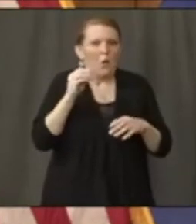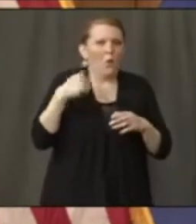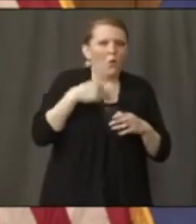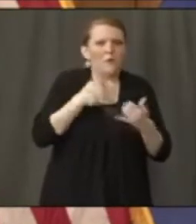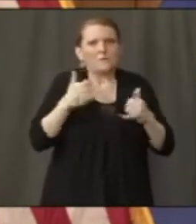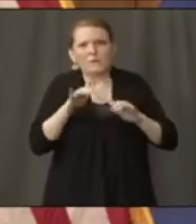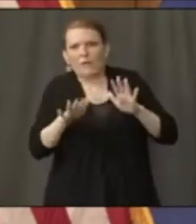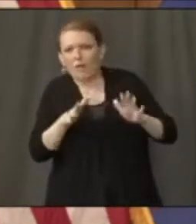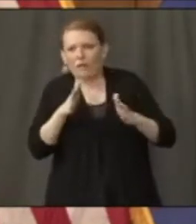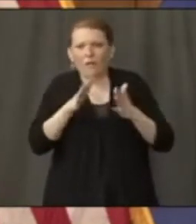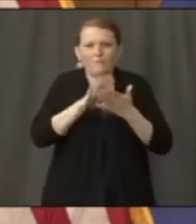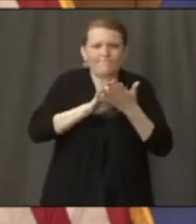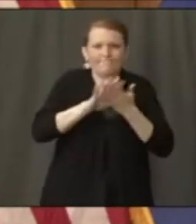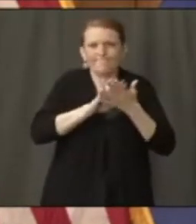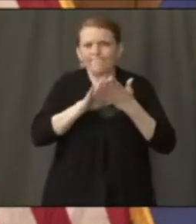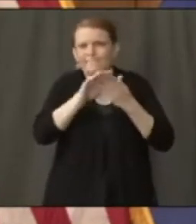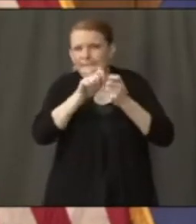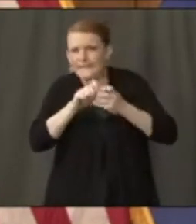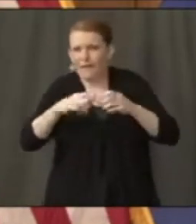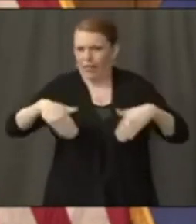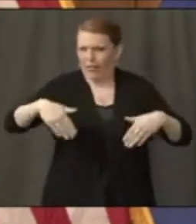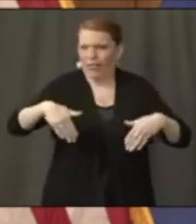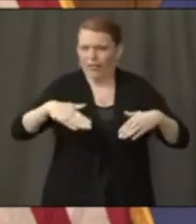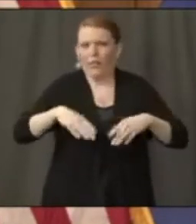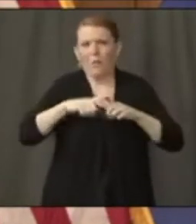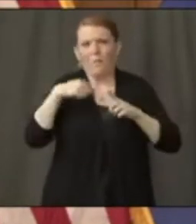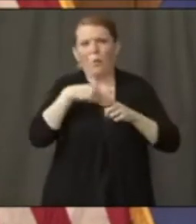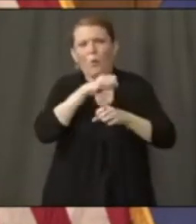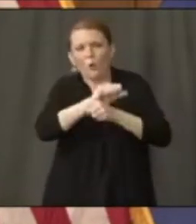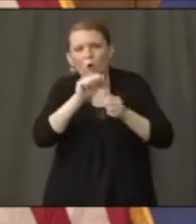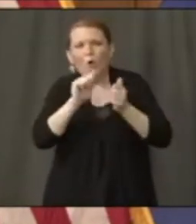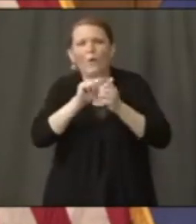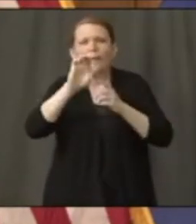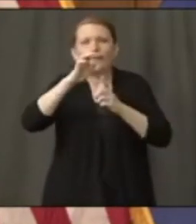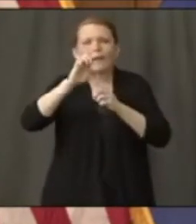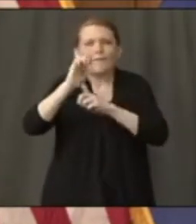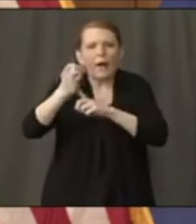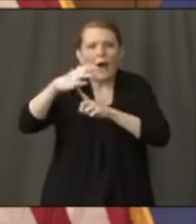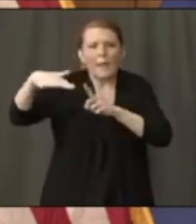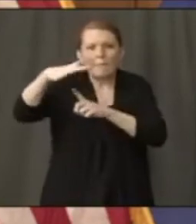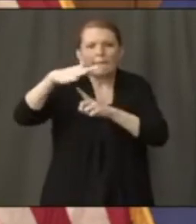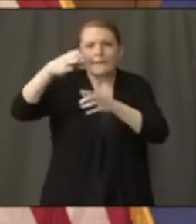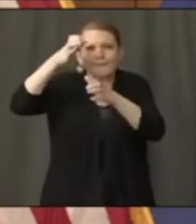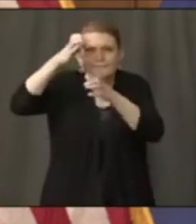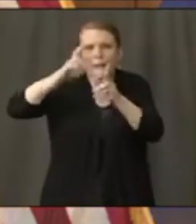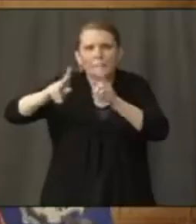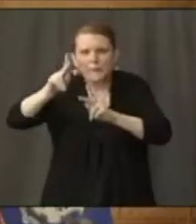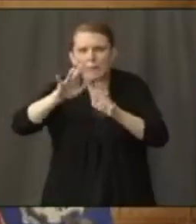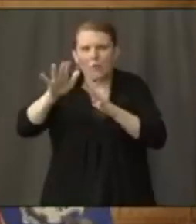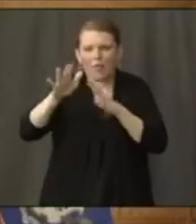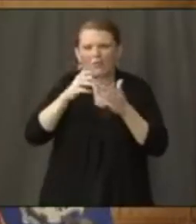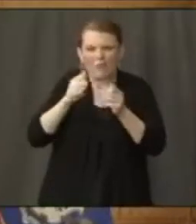details about the development for that most likely tomorrow. Okay. Thank you.